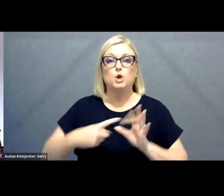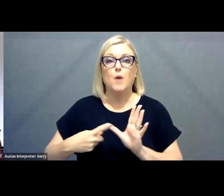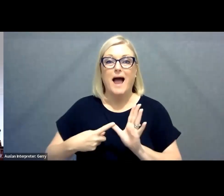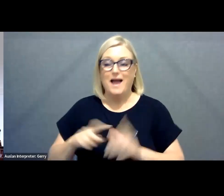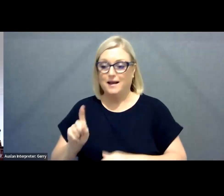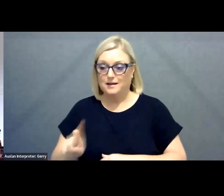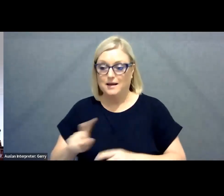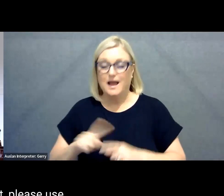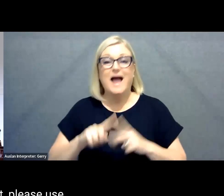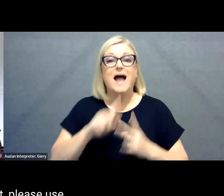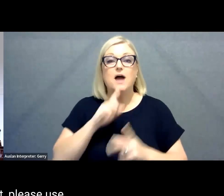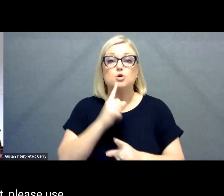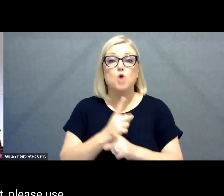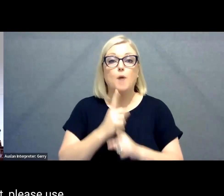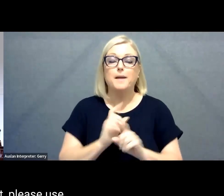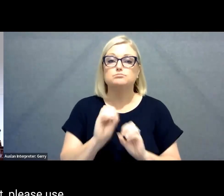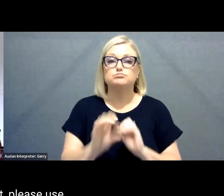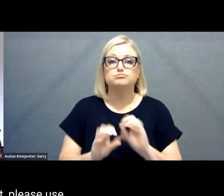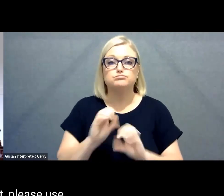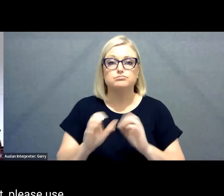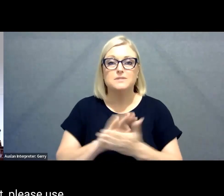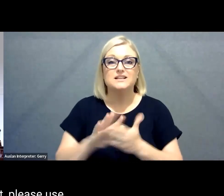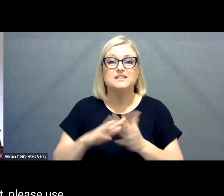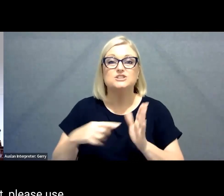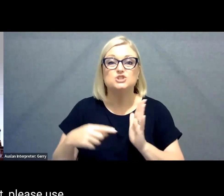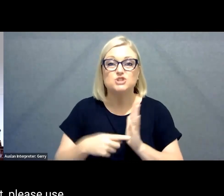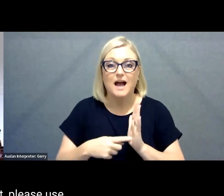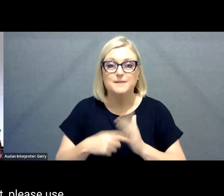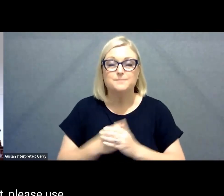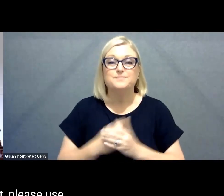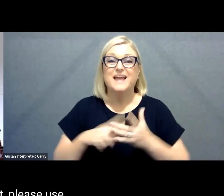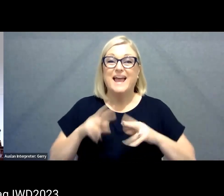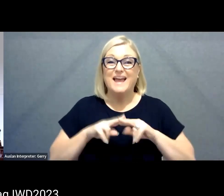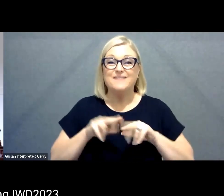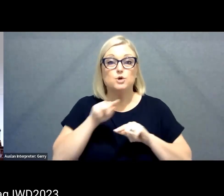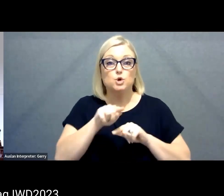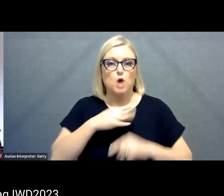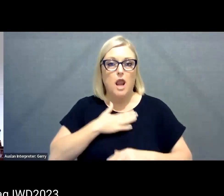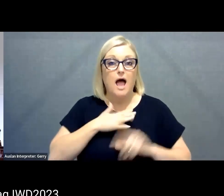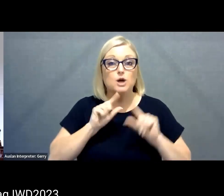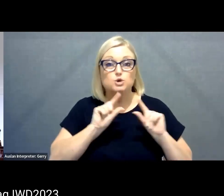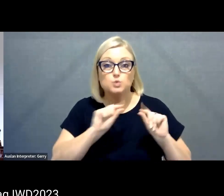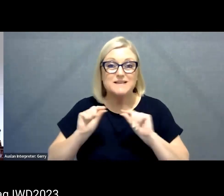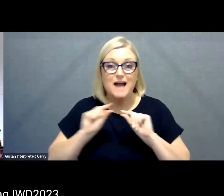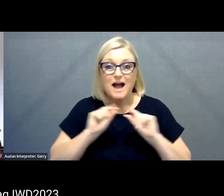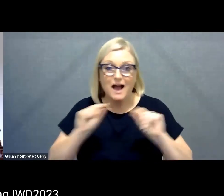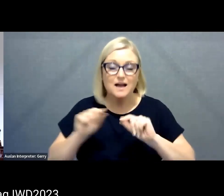chat. If you tweet, please use the following hashtags: the hashtag